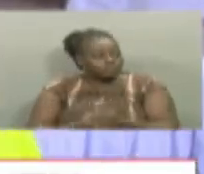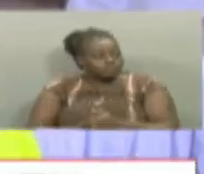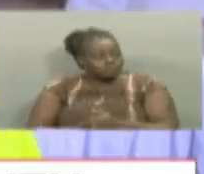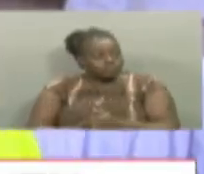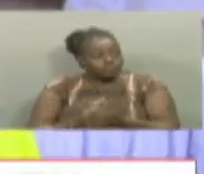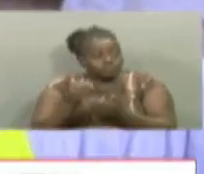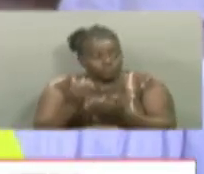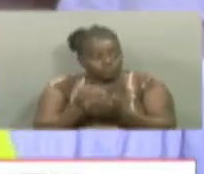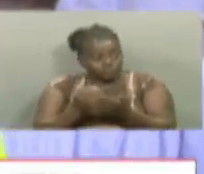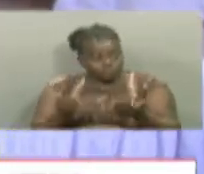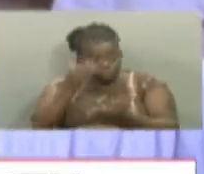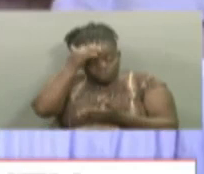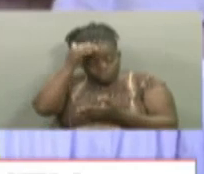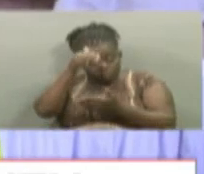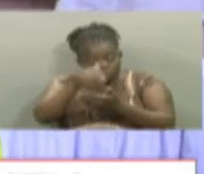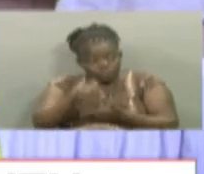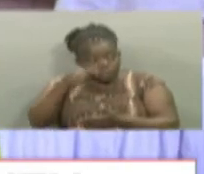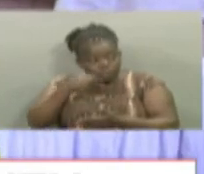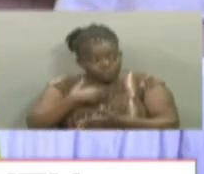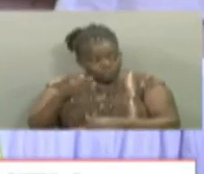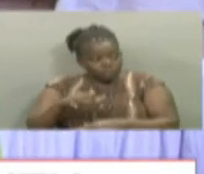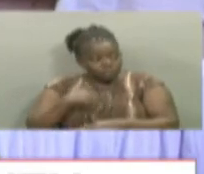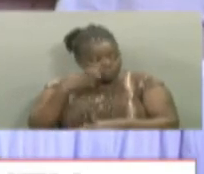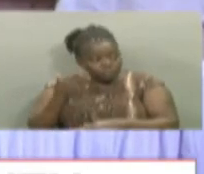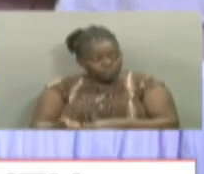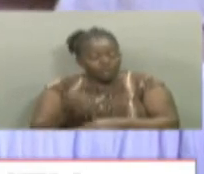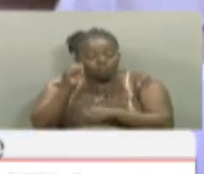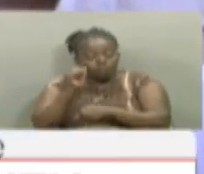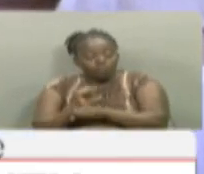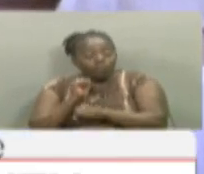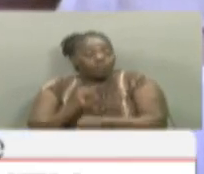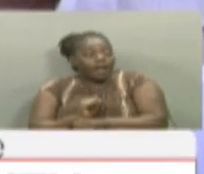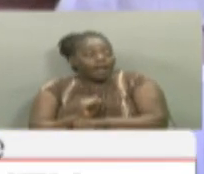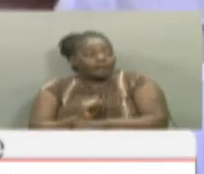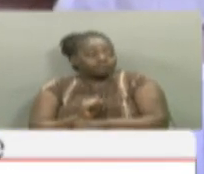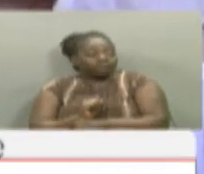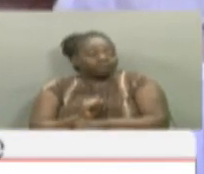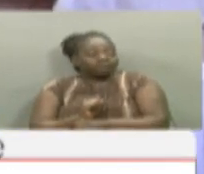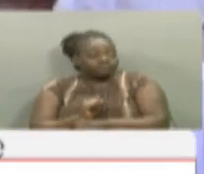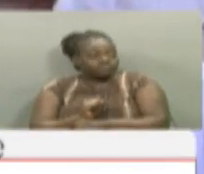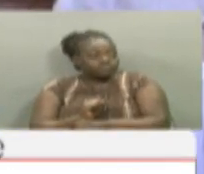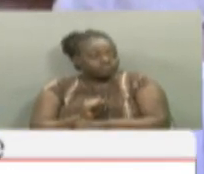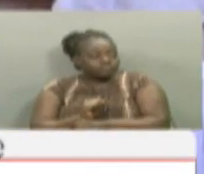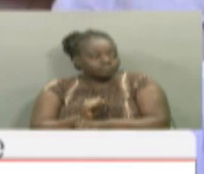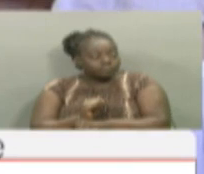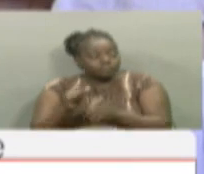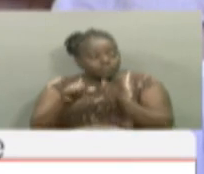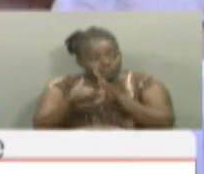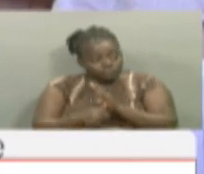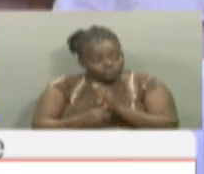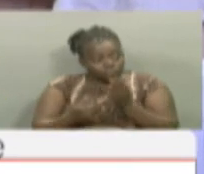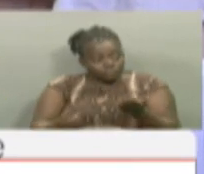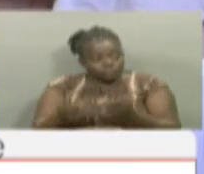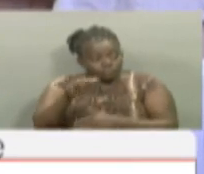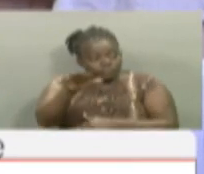they believe in my my aspirations, my articulation of issues in the